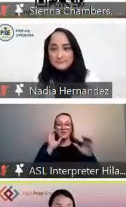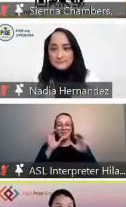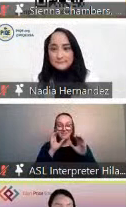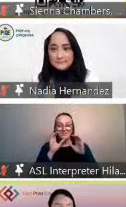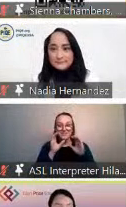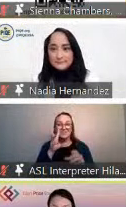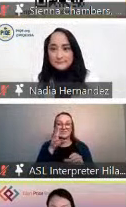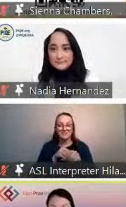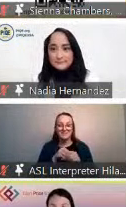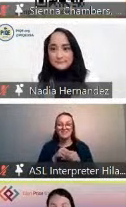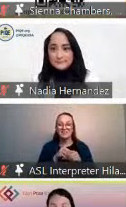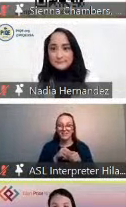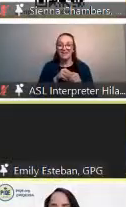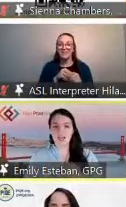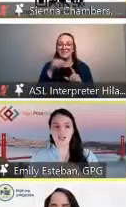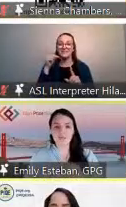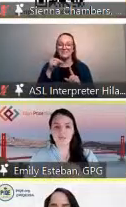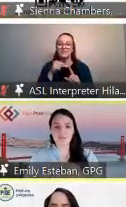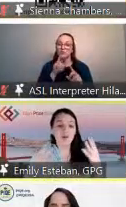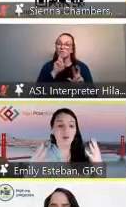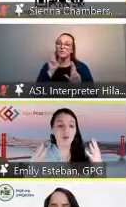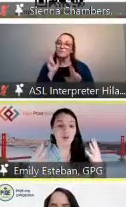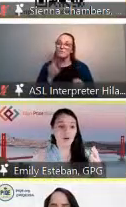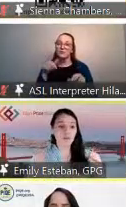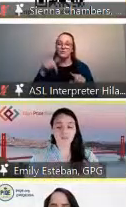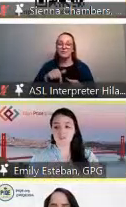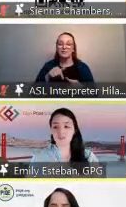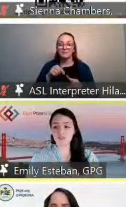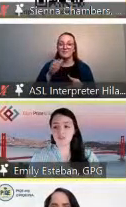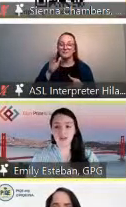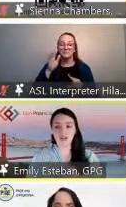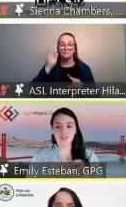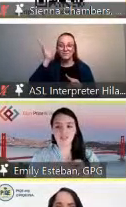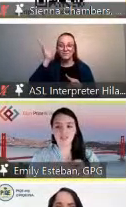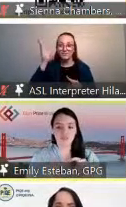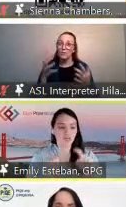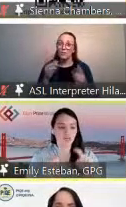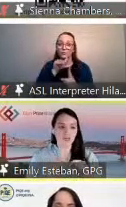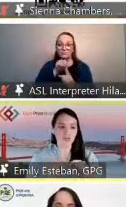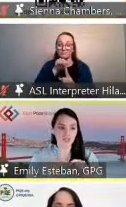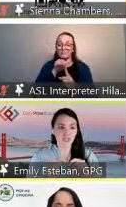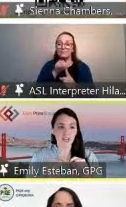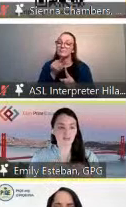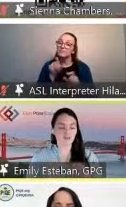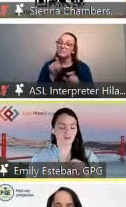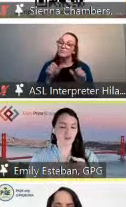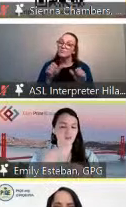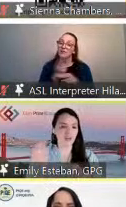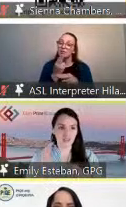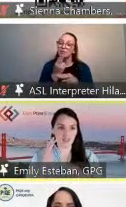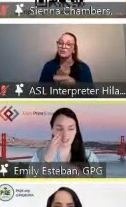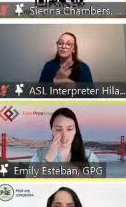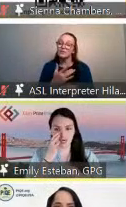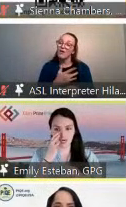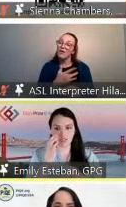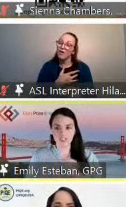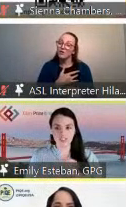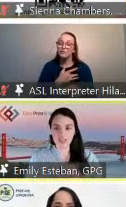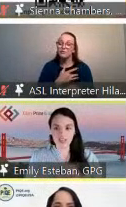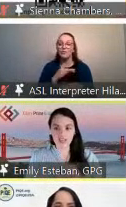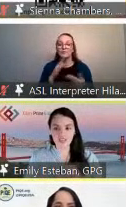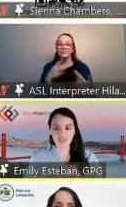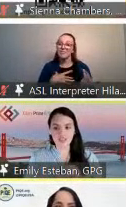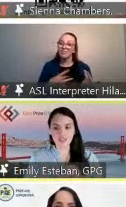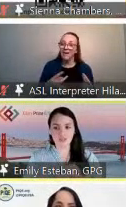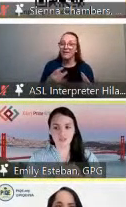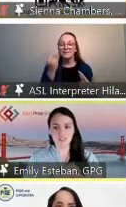well in response to this presentation. So I want to remind folks, you can go ahead and use the heart or the like if you're agreeing with things that your